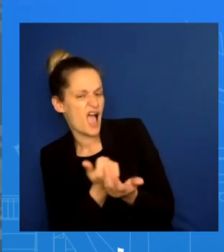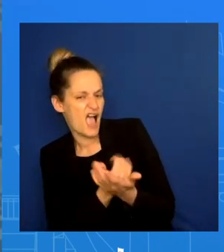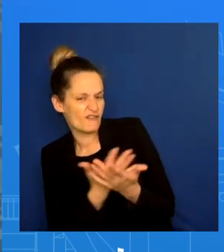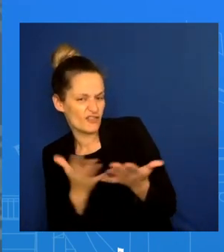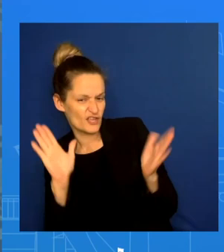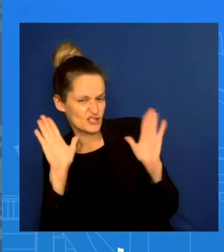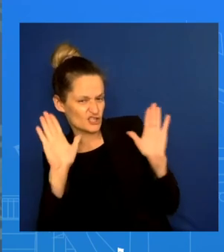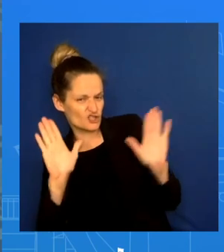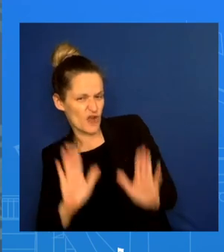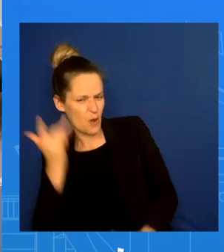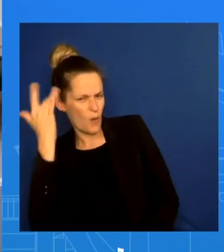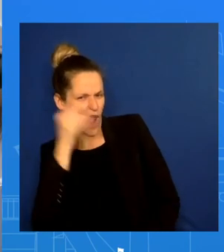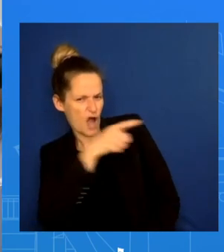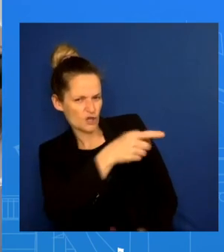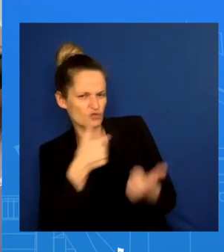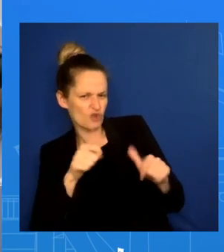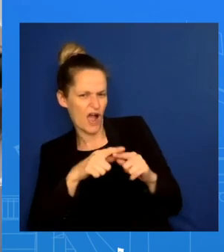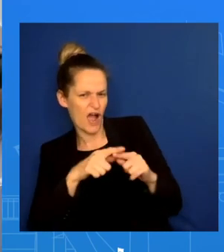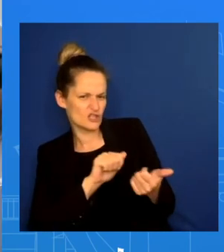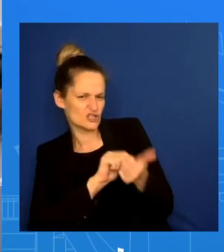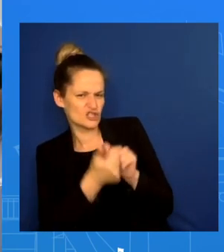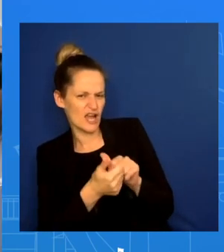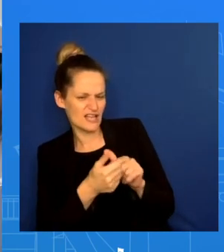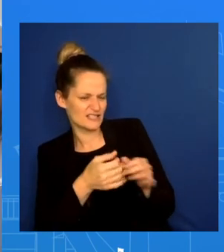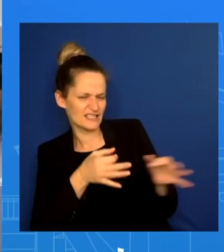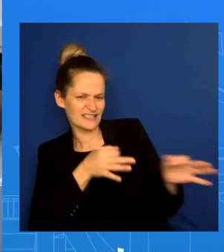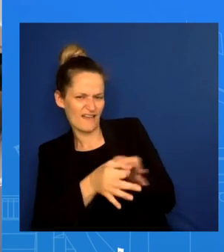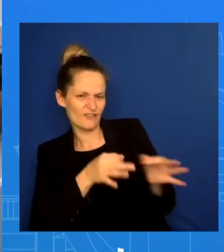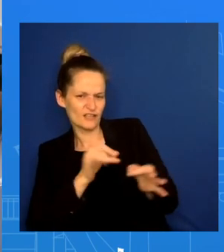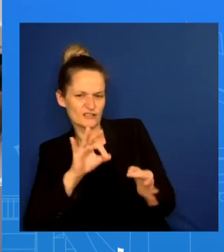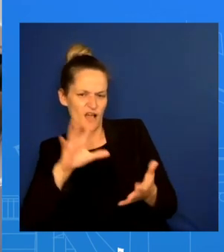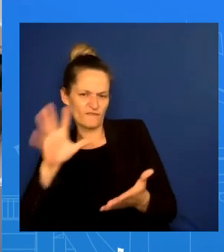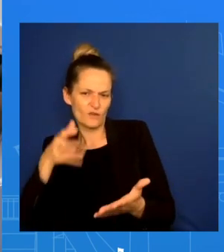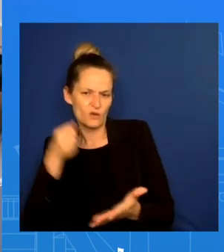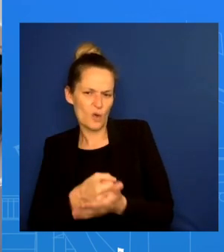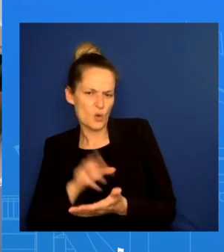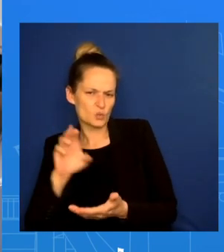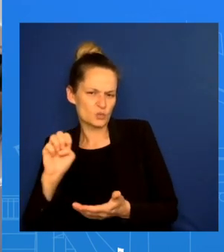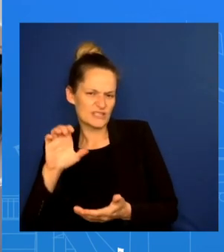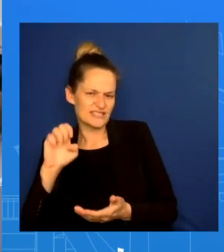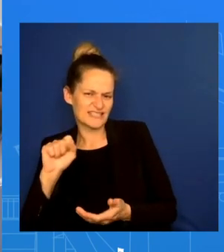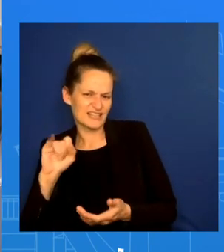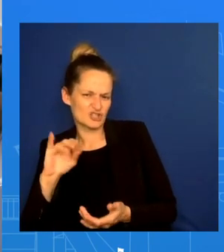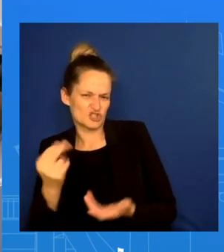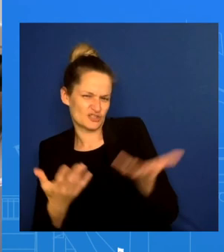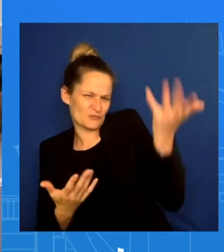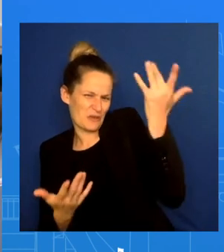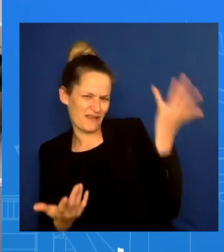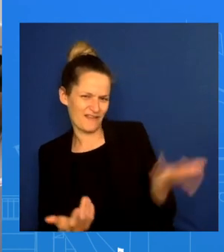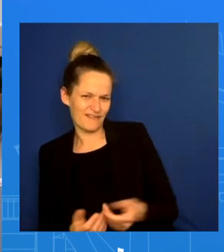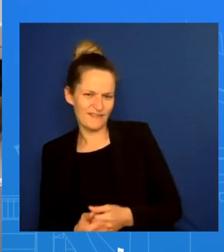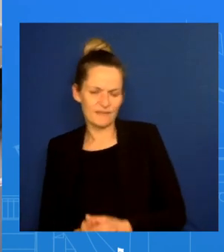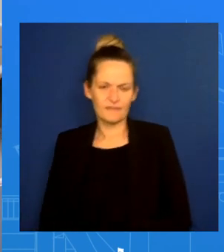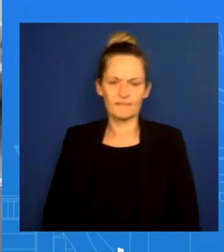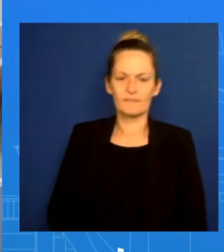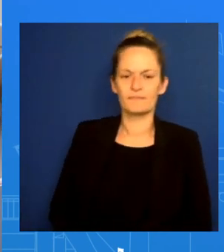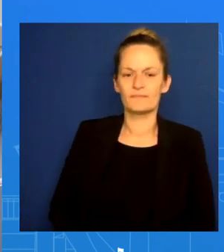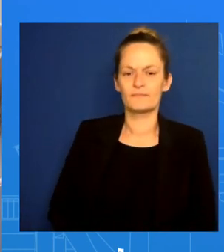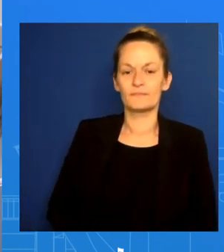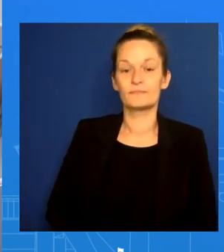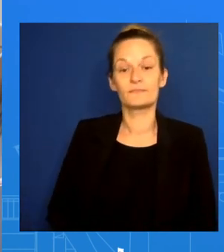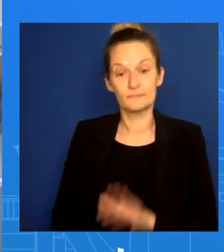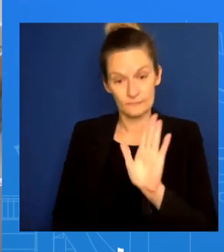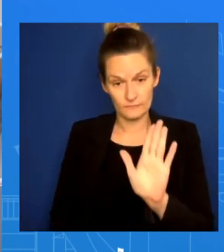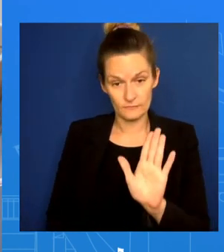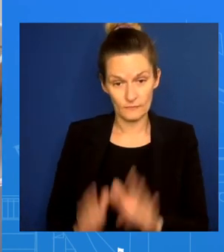If we all understand a recession to be two consecutive quarters of negative GDP growth in a row, and then you have White House officials come up here